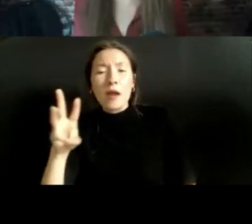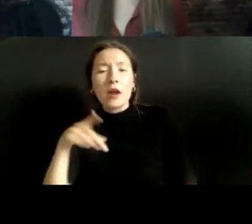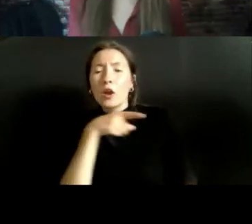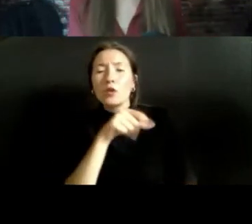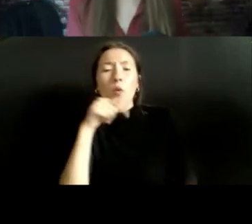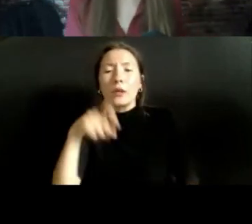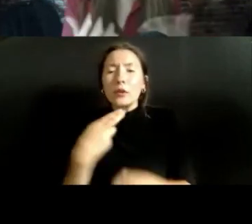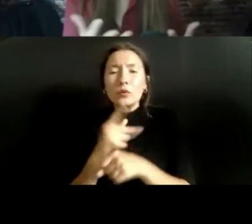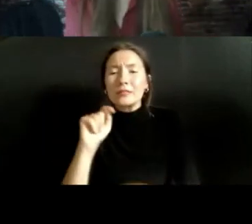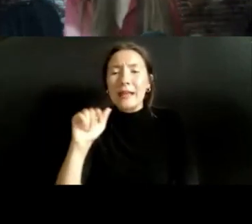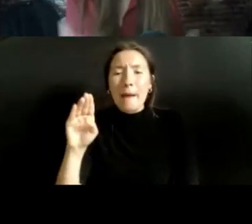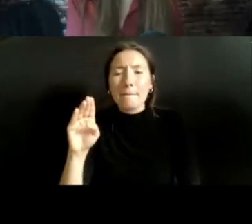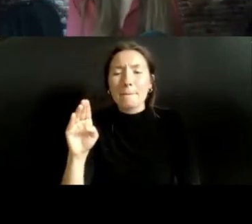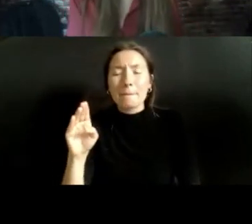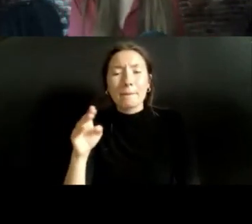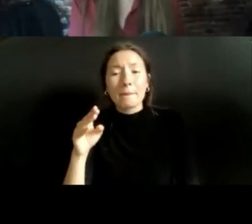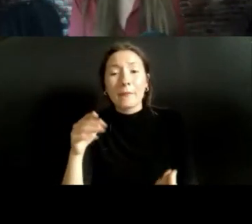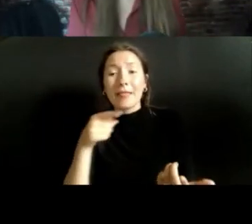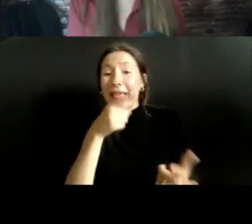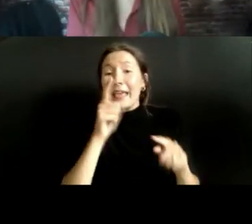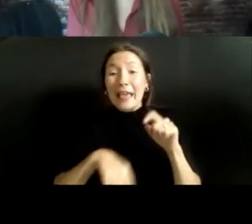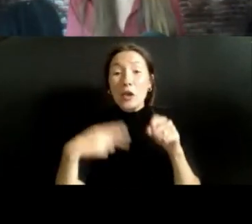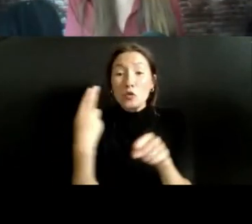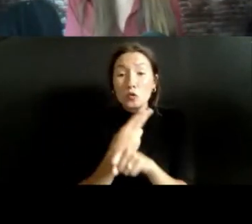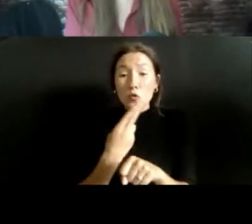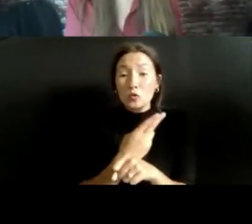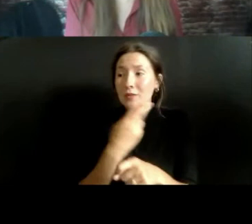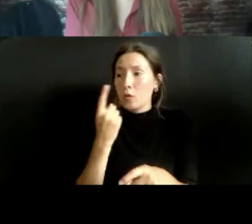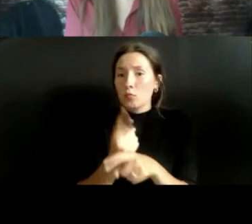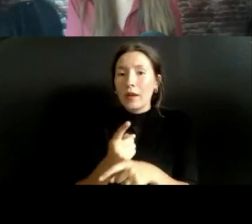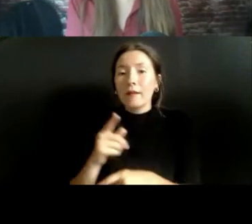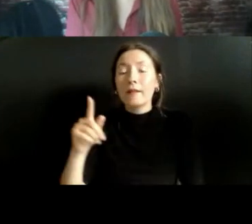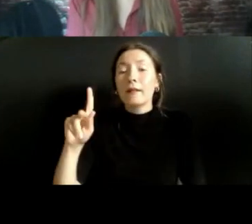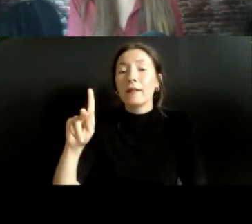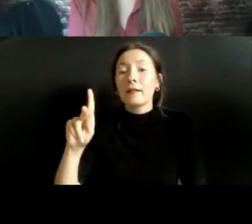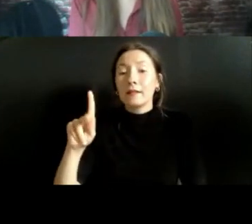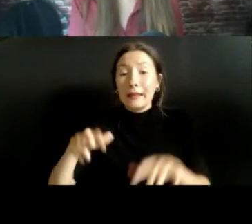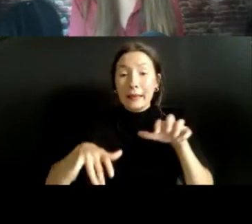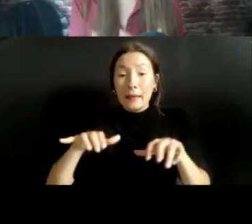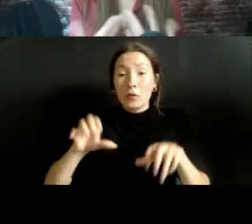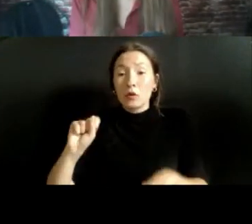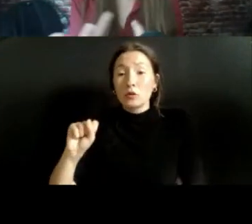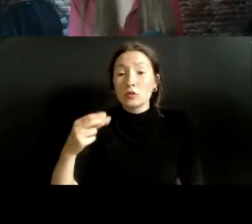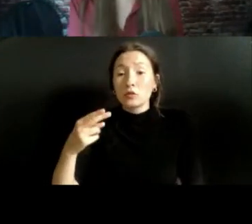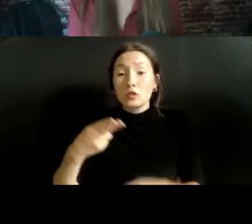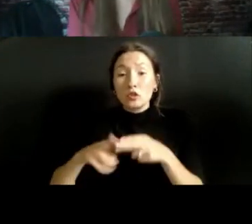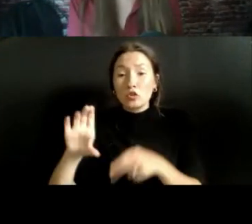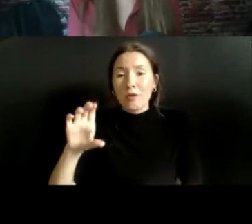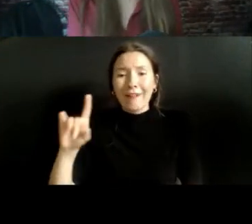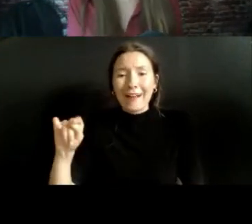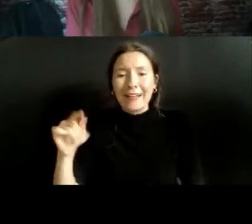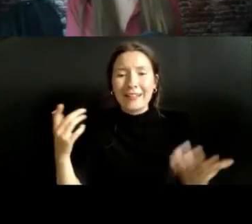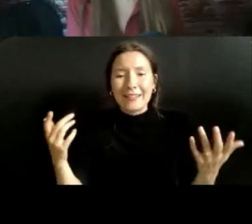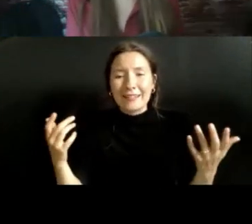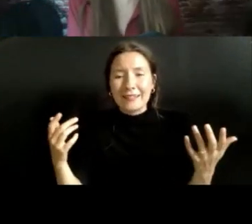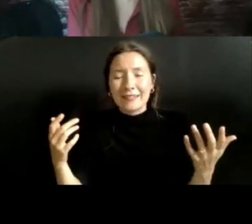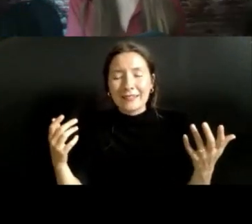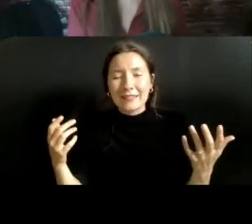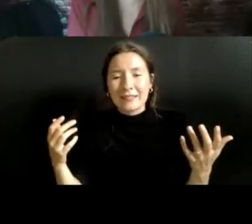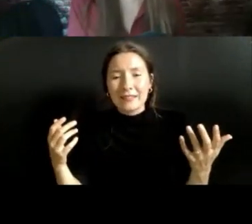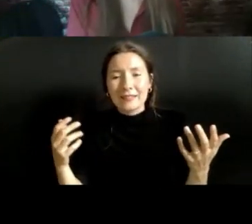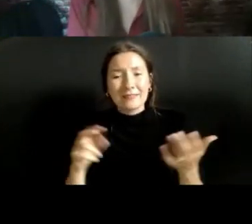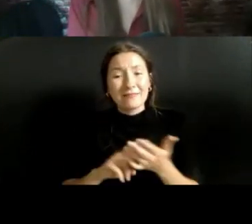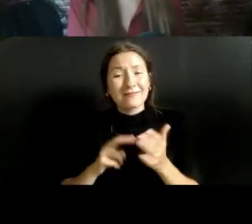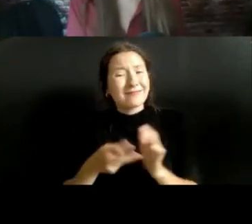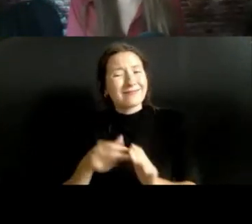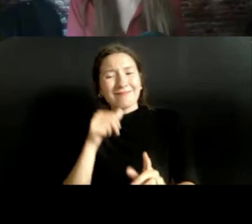shortcuts in this practice. So I'm reinforcing something that isn't overly relevant for that audience. So we as an